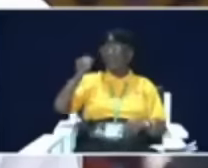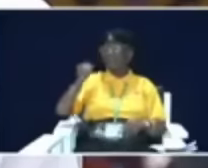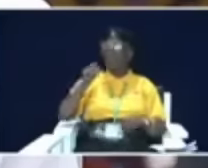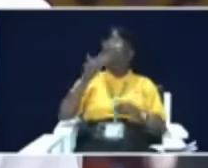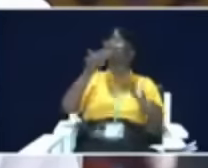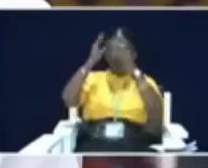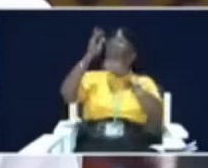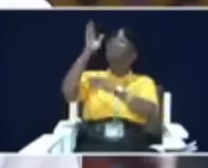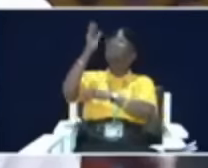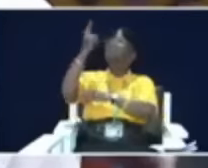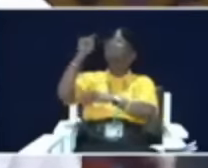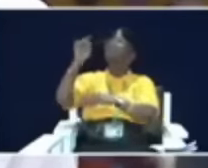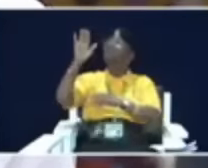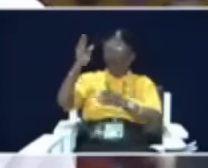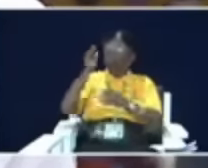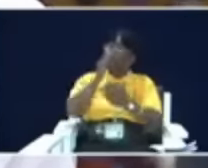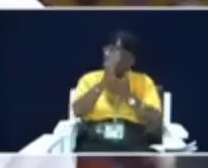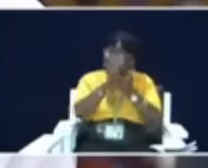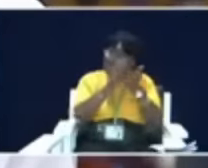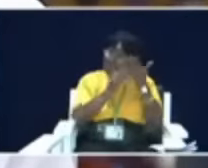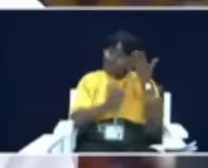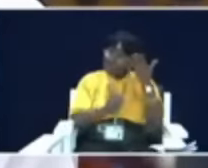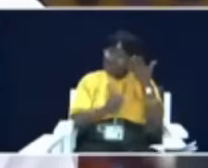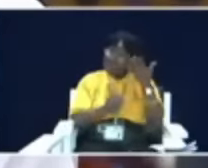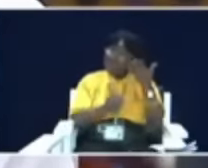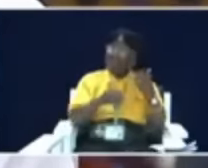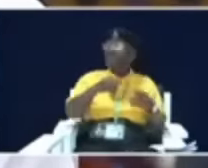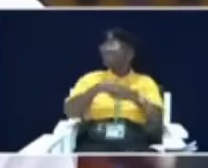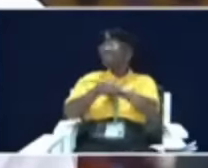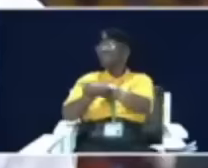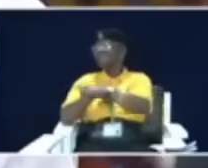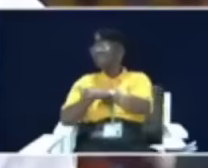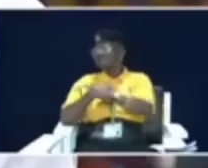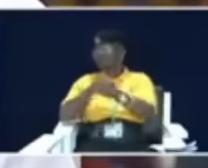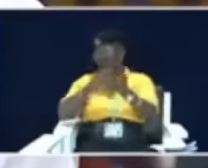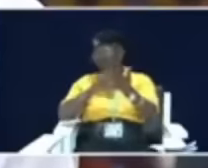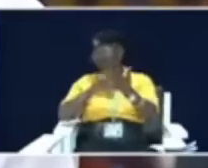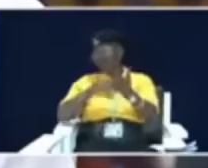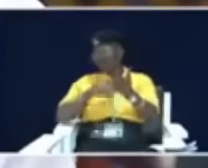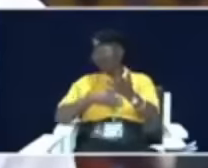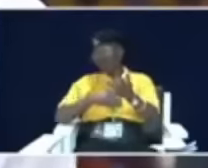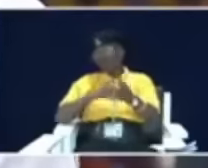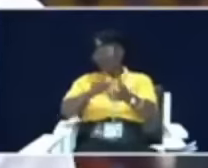humility. I learned my lesson the hard way.